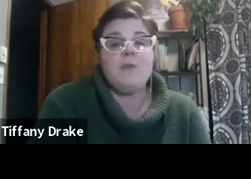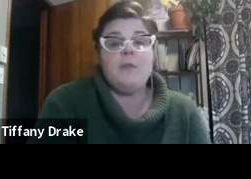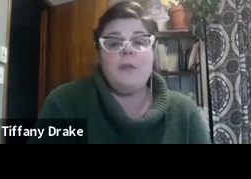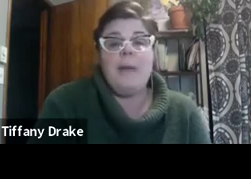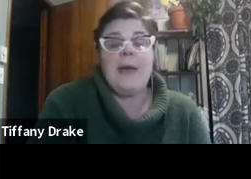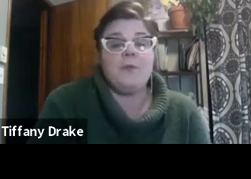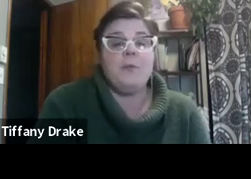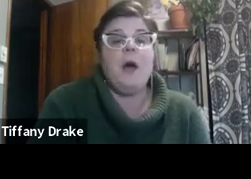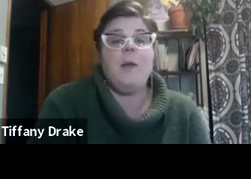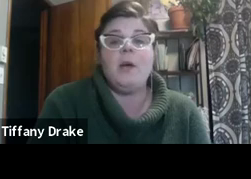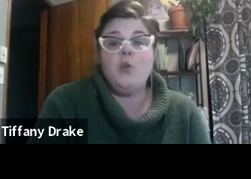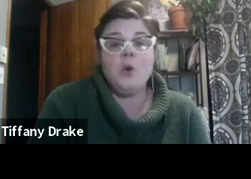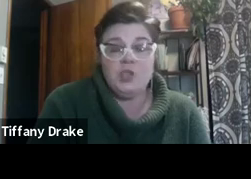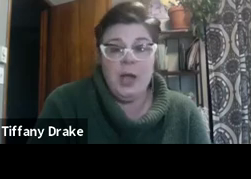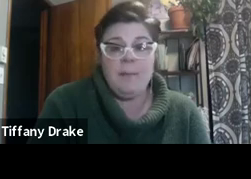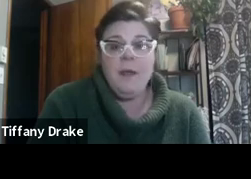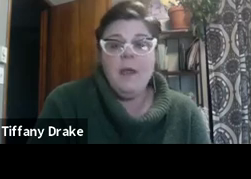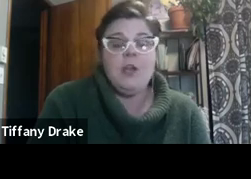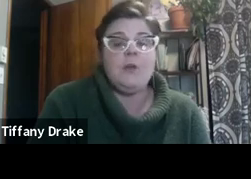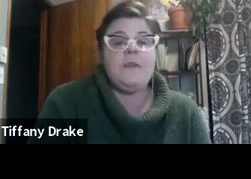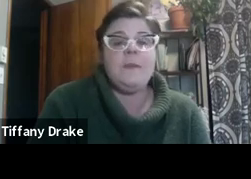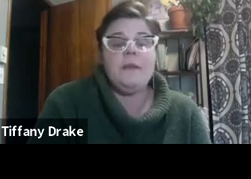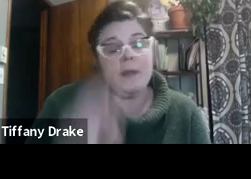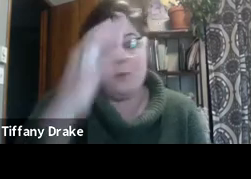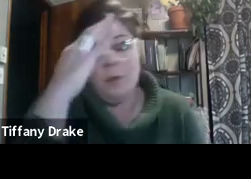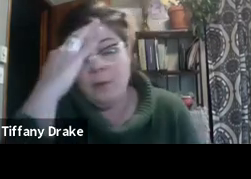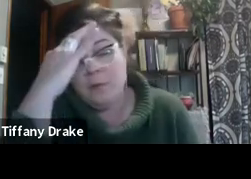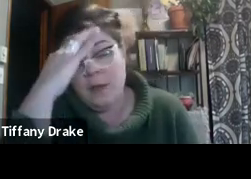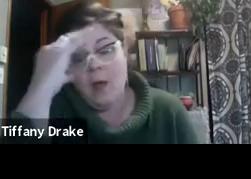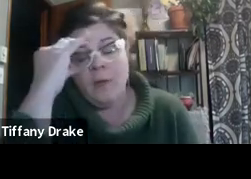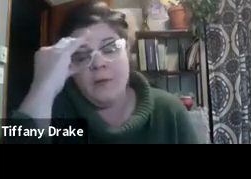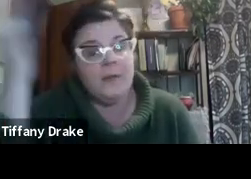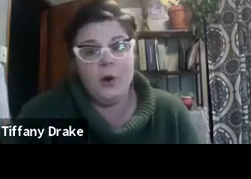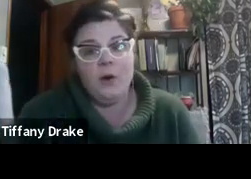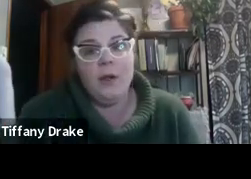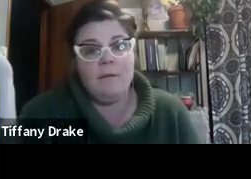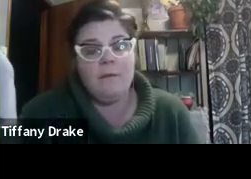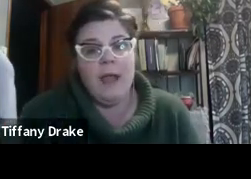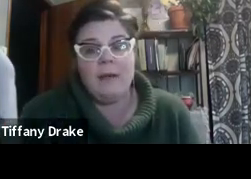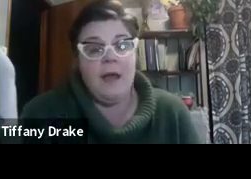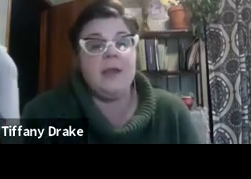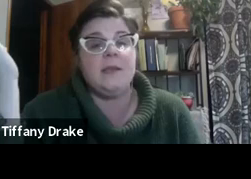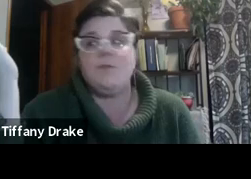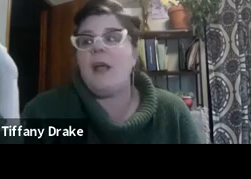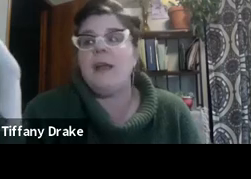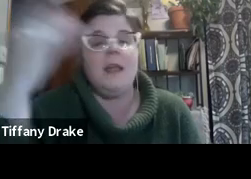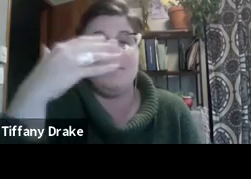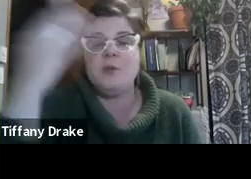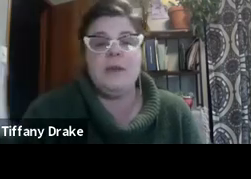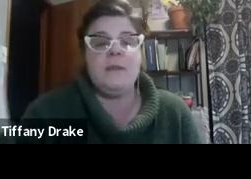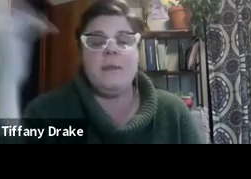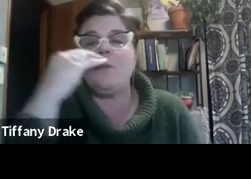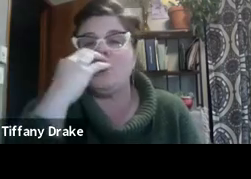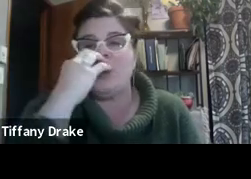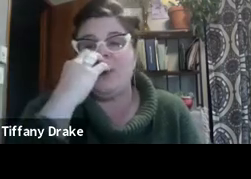on bedrooms in the bathroom, a door chime. You know, sibling sexual abuse often is occurring at night, right? Like